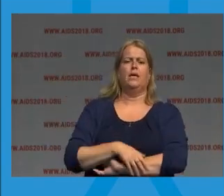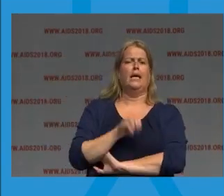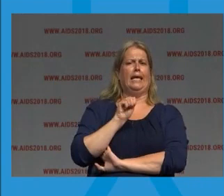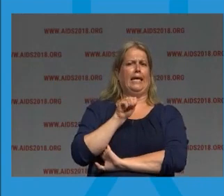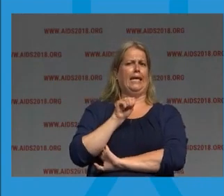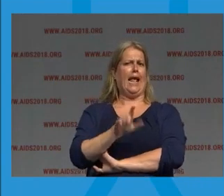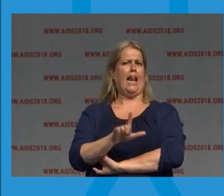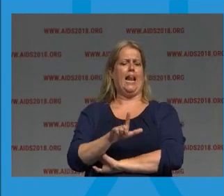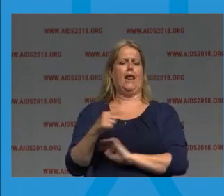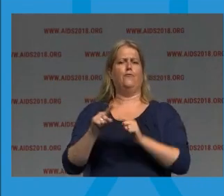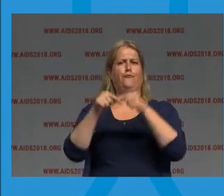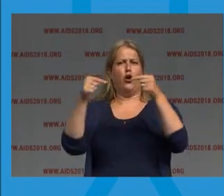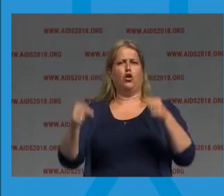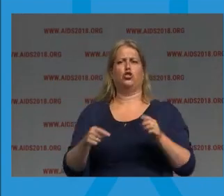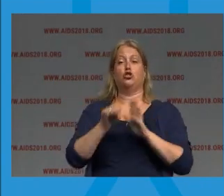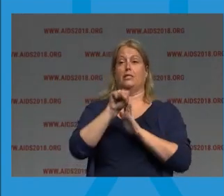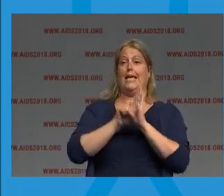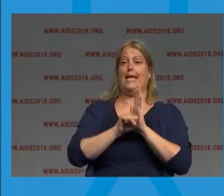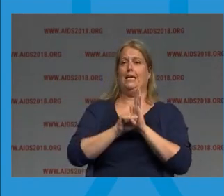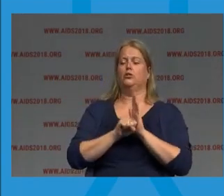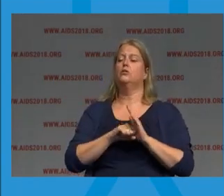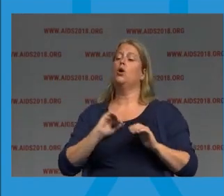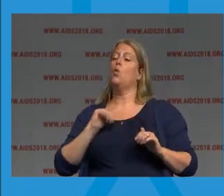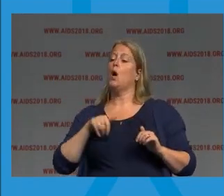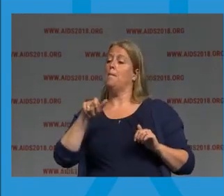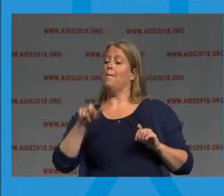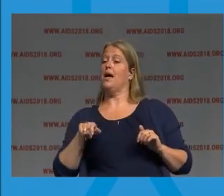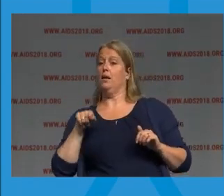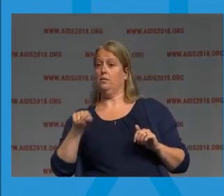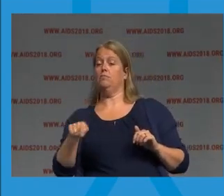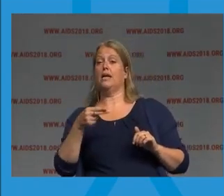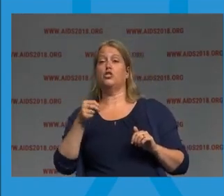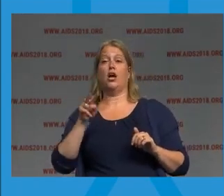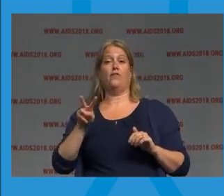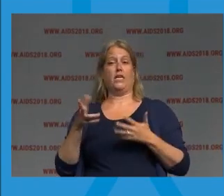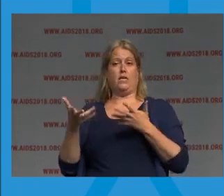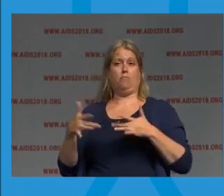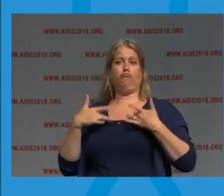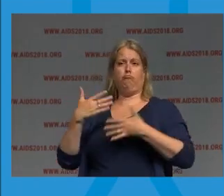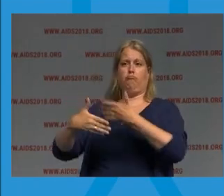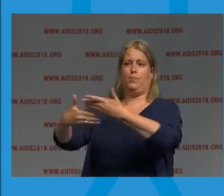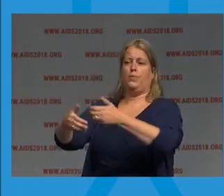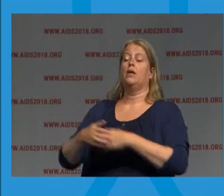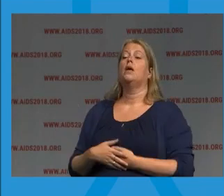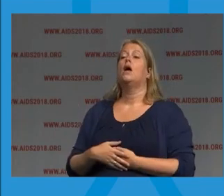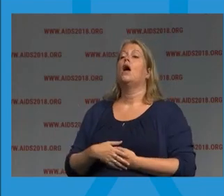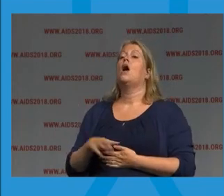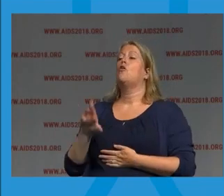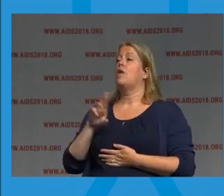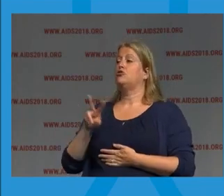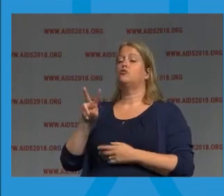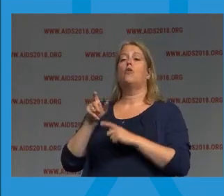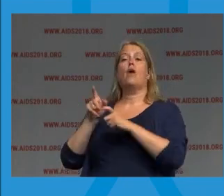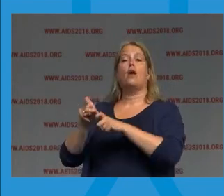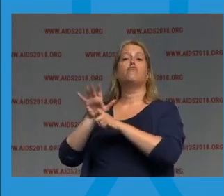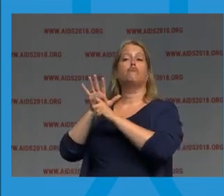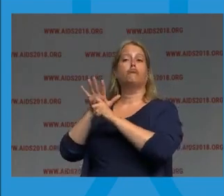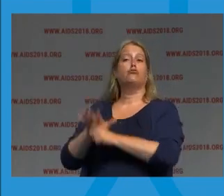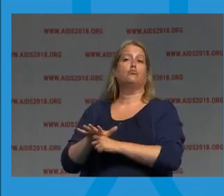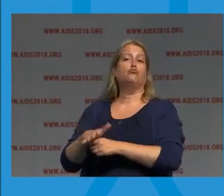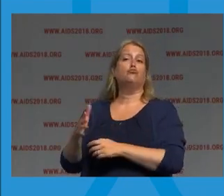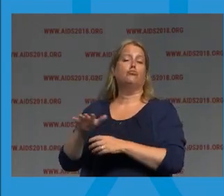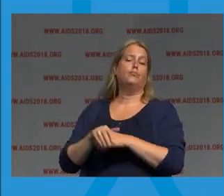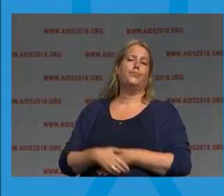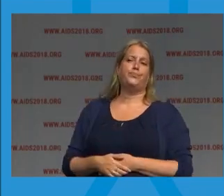state. This case speaks to a woman who is living with HIV and on antiretroviral treatment, who was